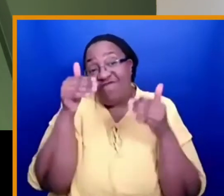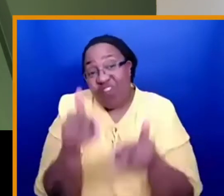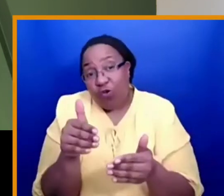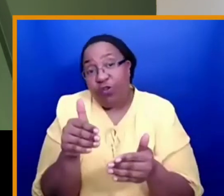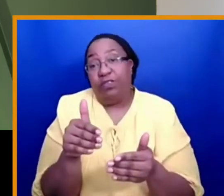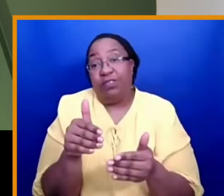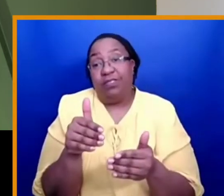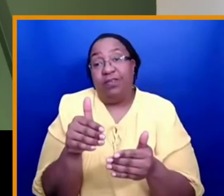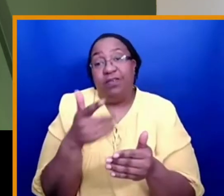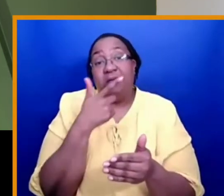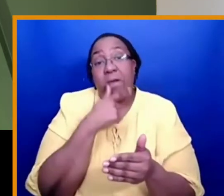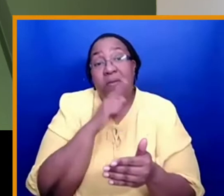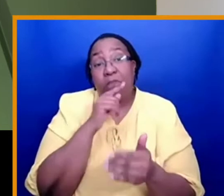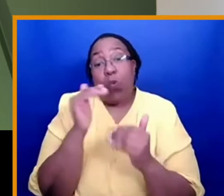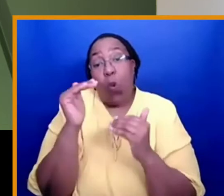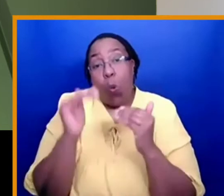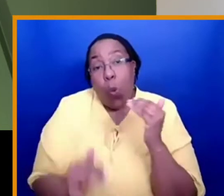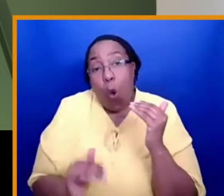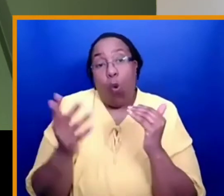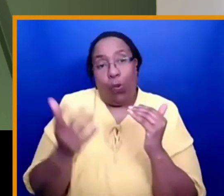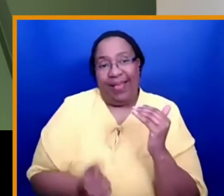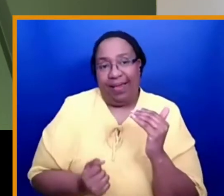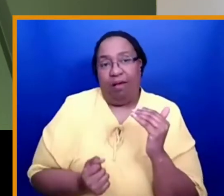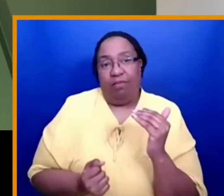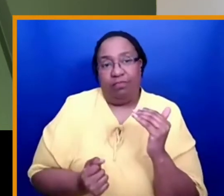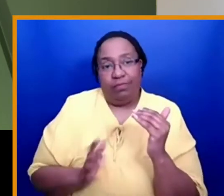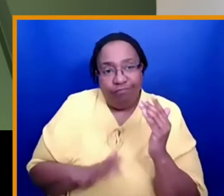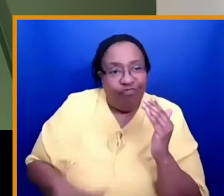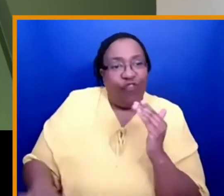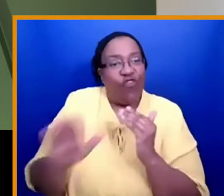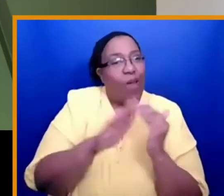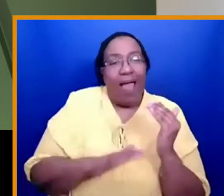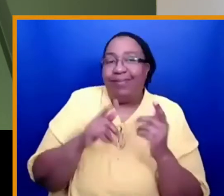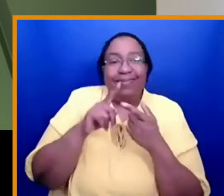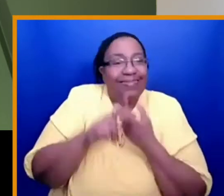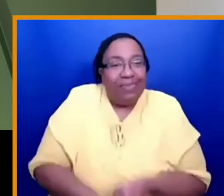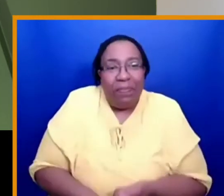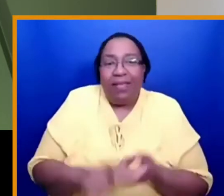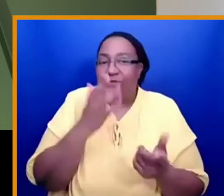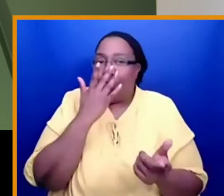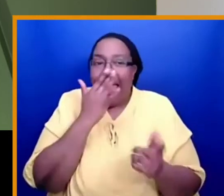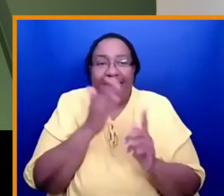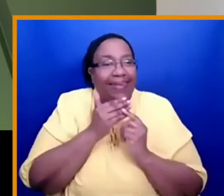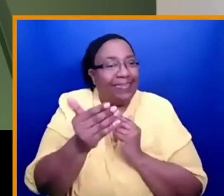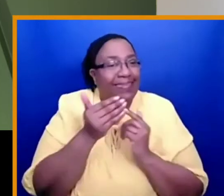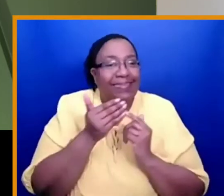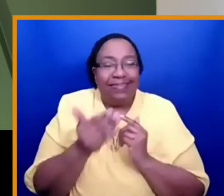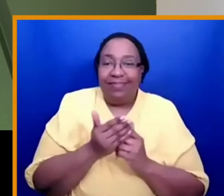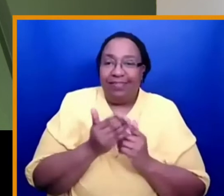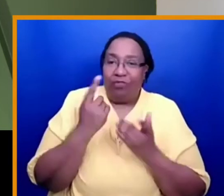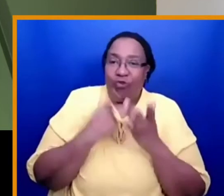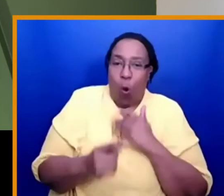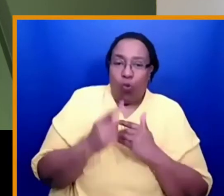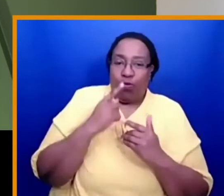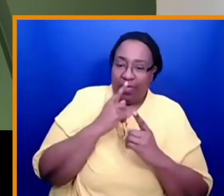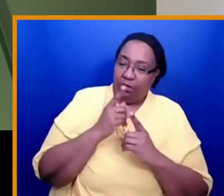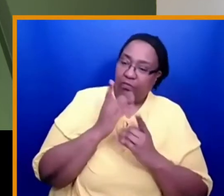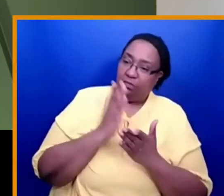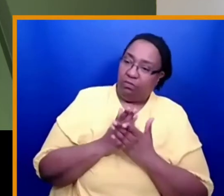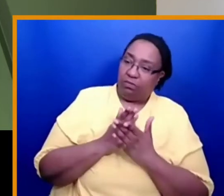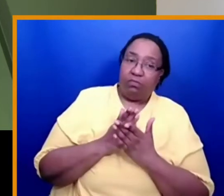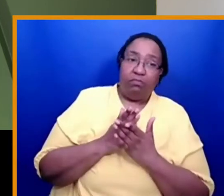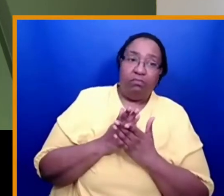to help people with low incomes across the board, rather than including very broad brush measures that give a sense of reinforcing